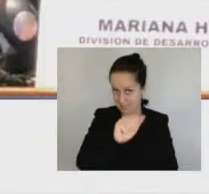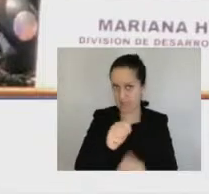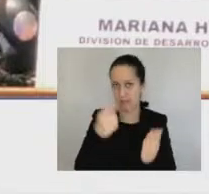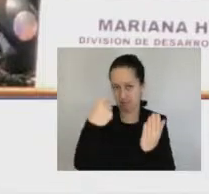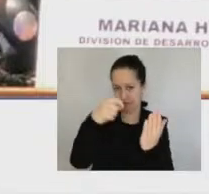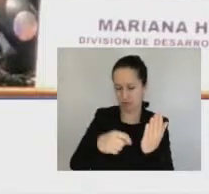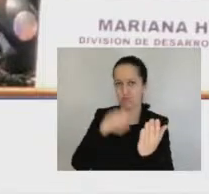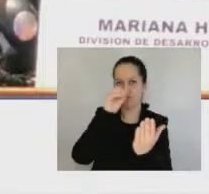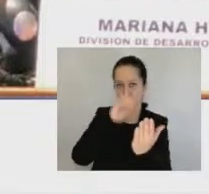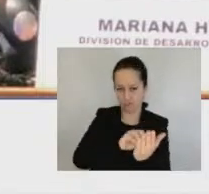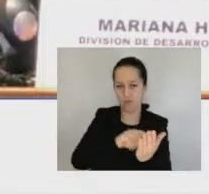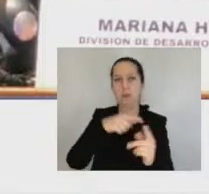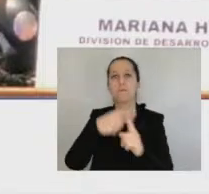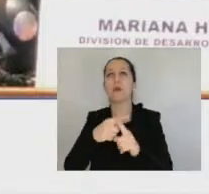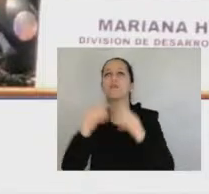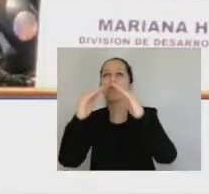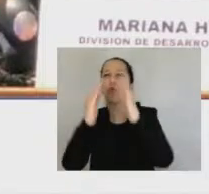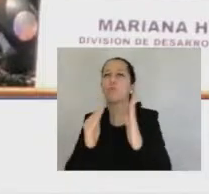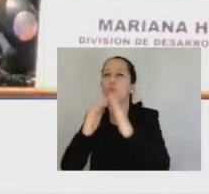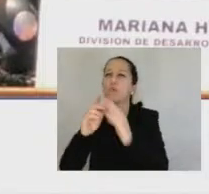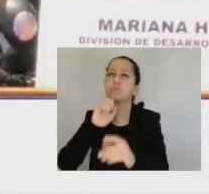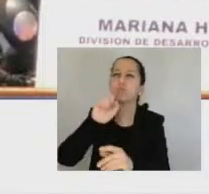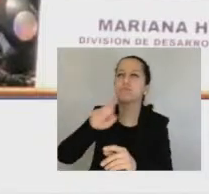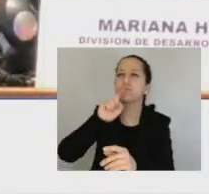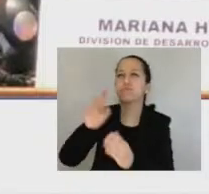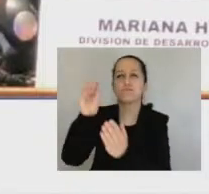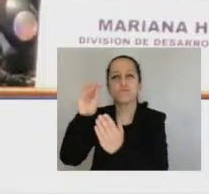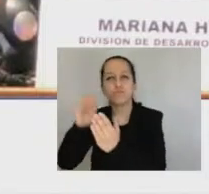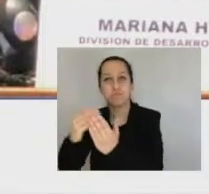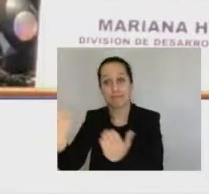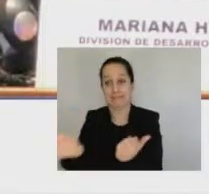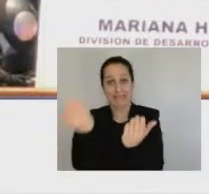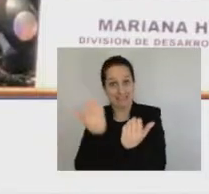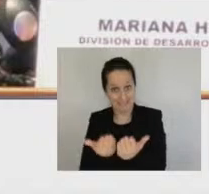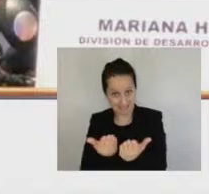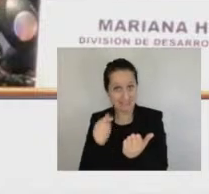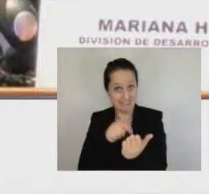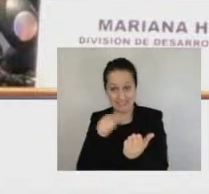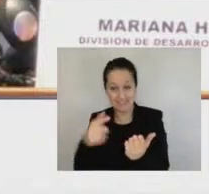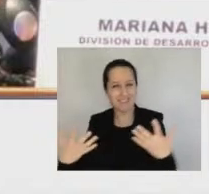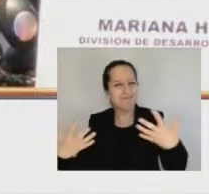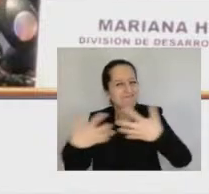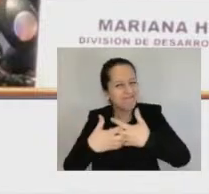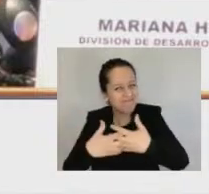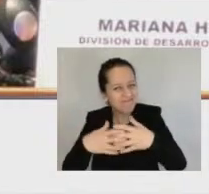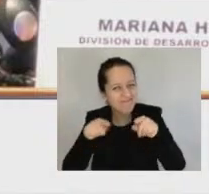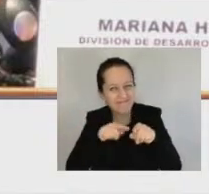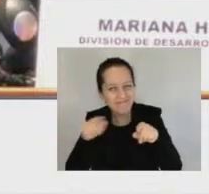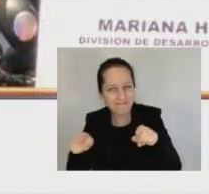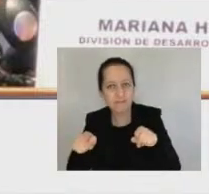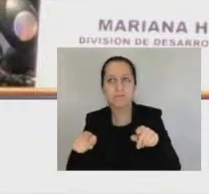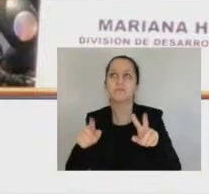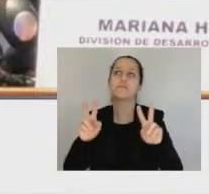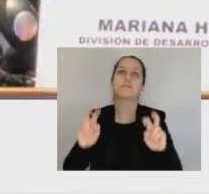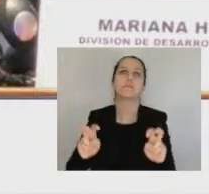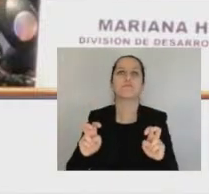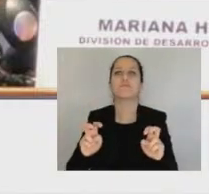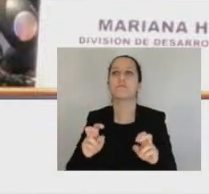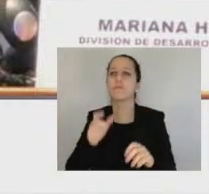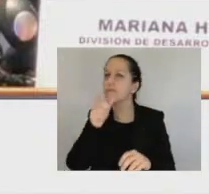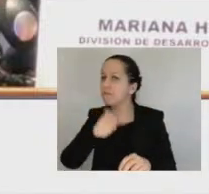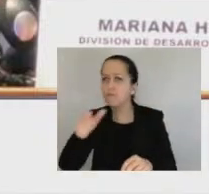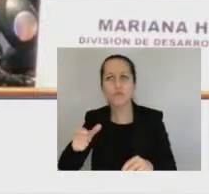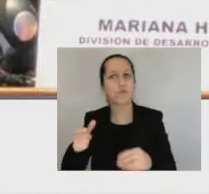and surveys to see the students that are outside of pizza. There we have household surveys to identify the